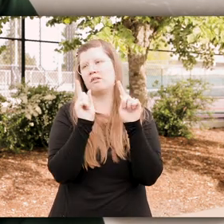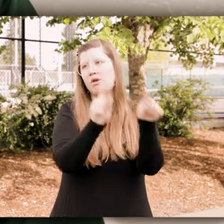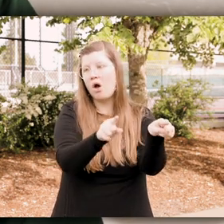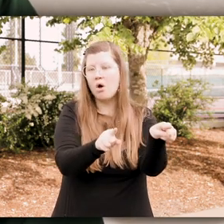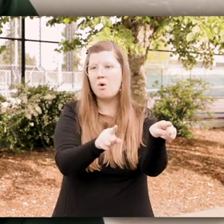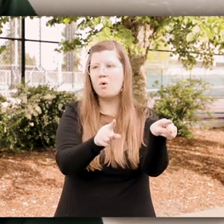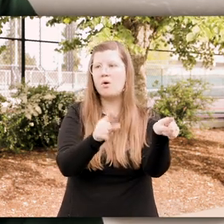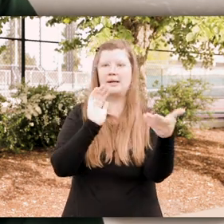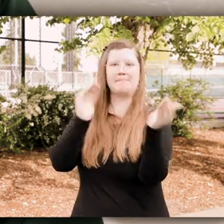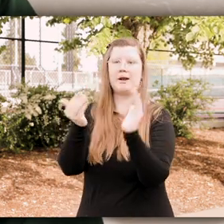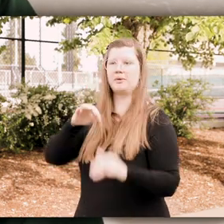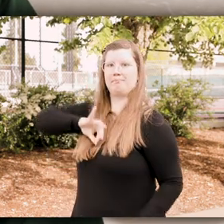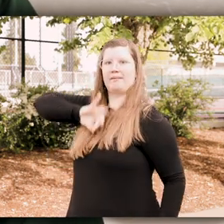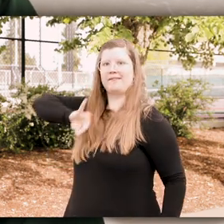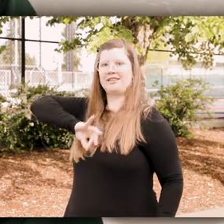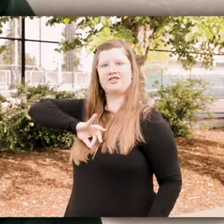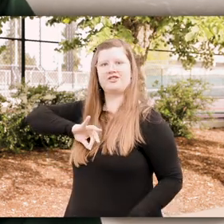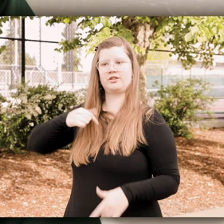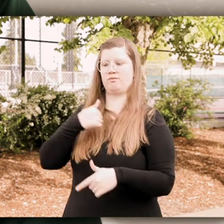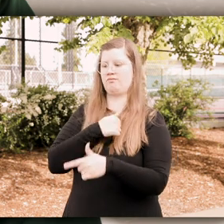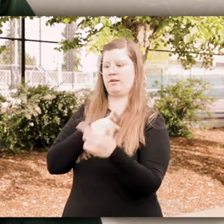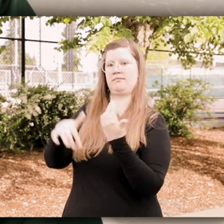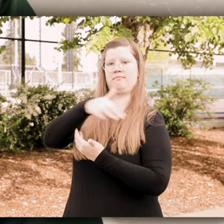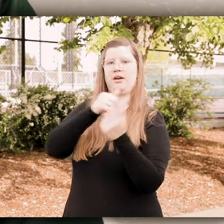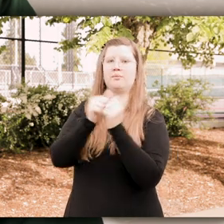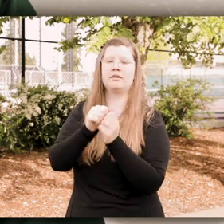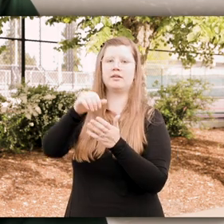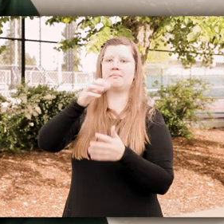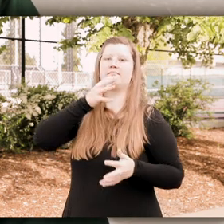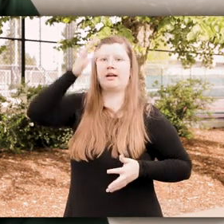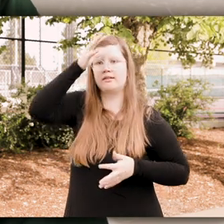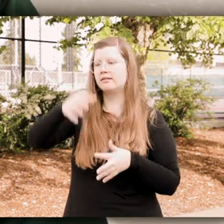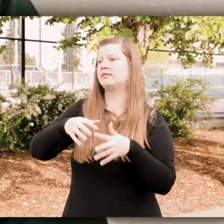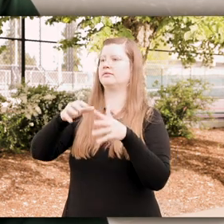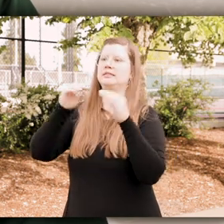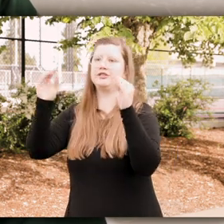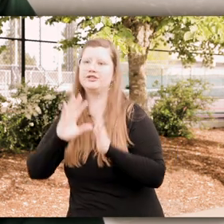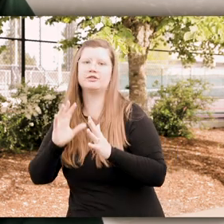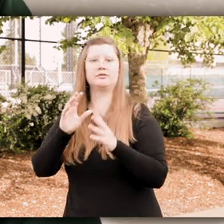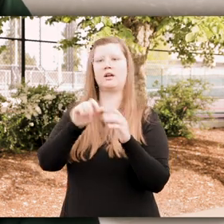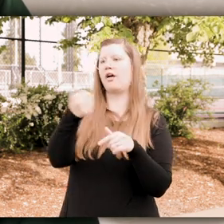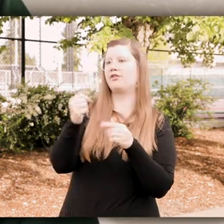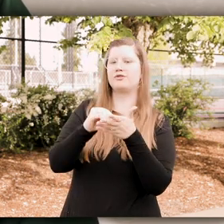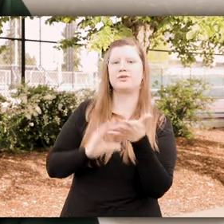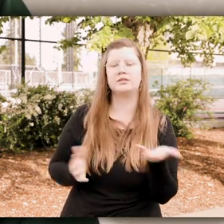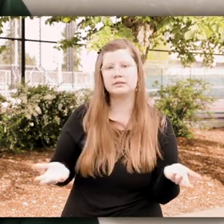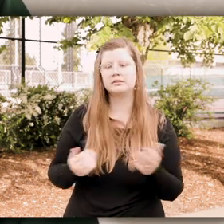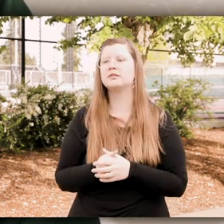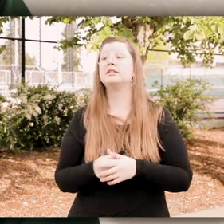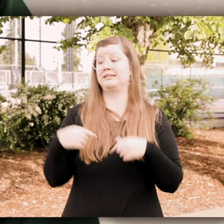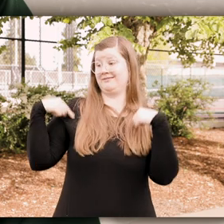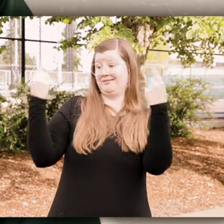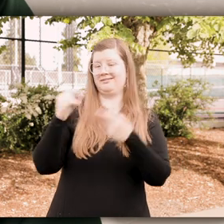friends, peers, and teachers. In the time since Inslee's announcement on March 12th, I've wondered what I would have done differently